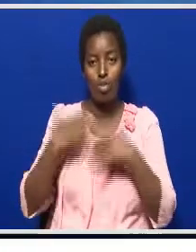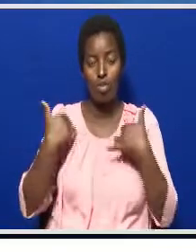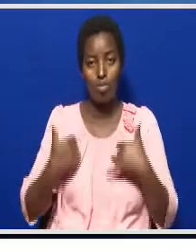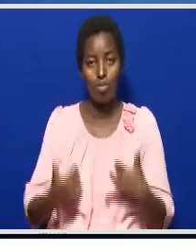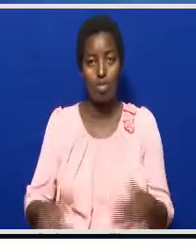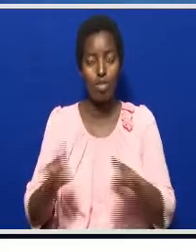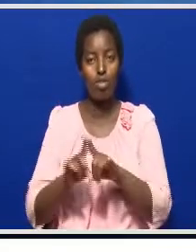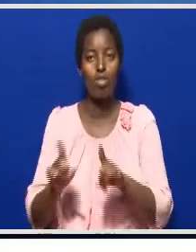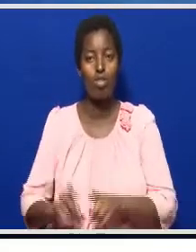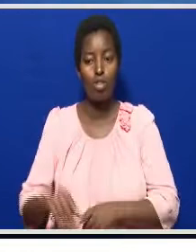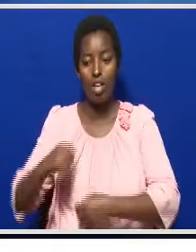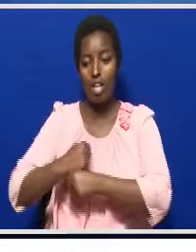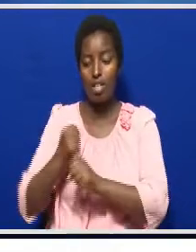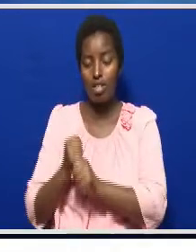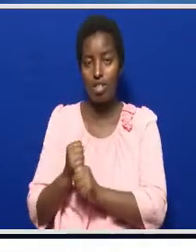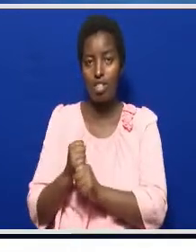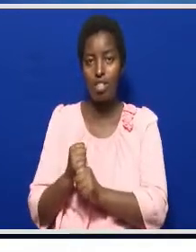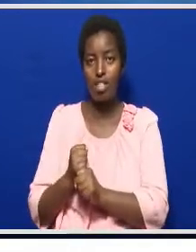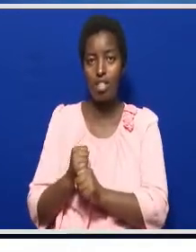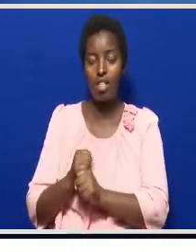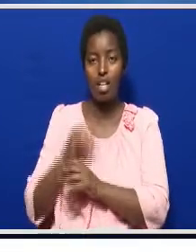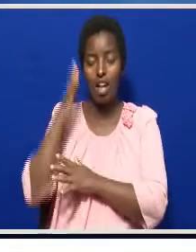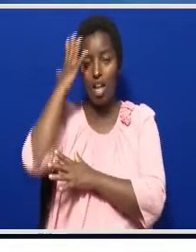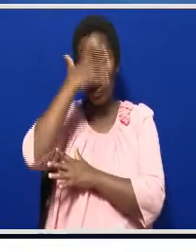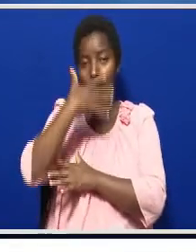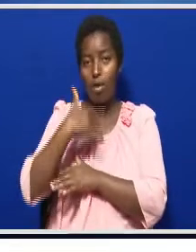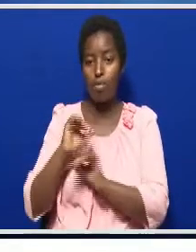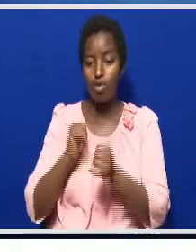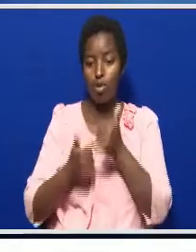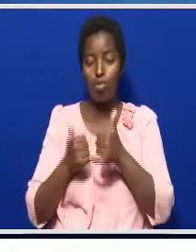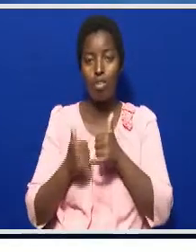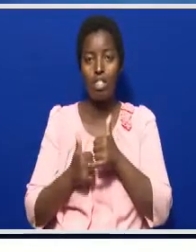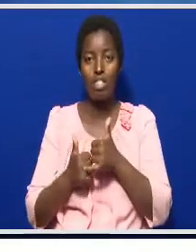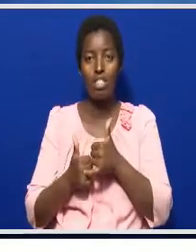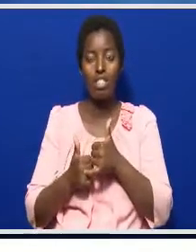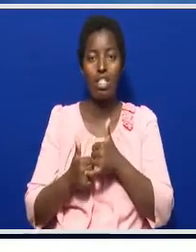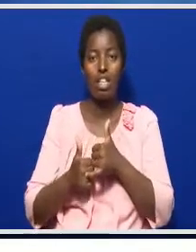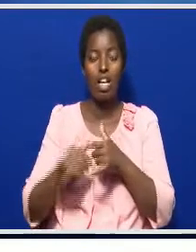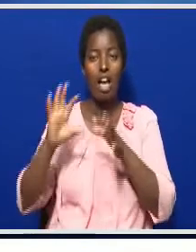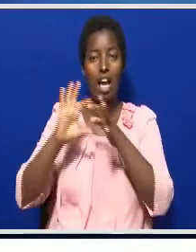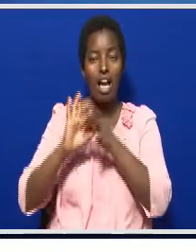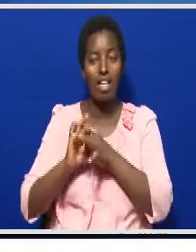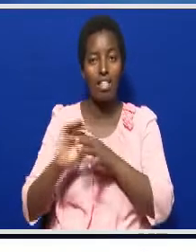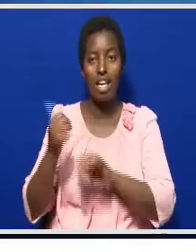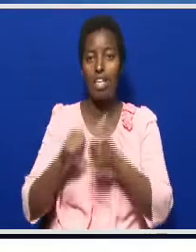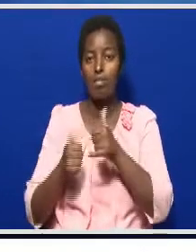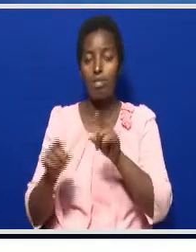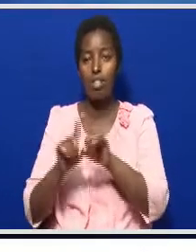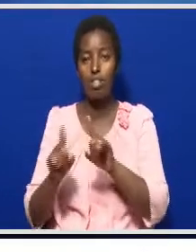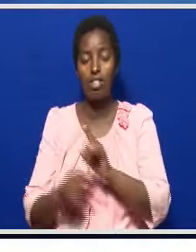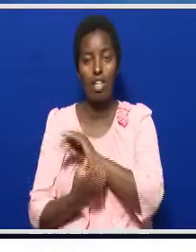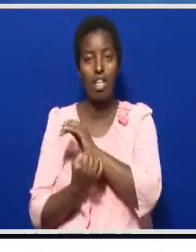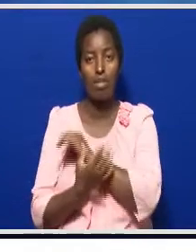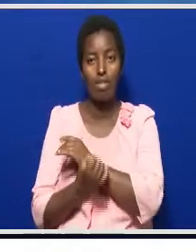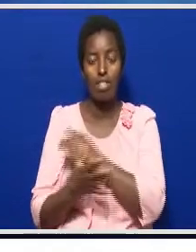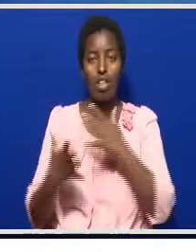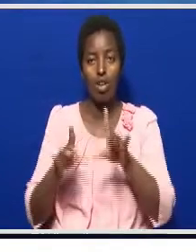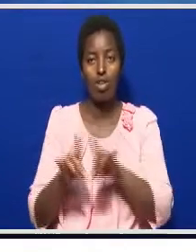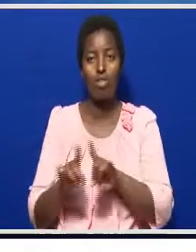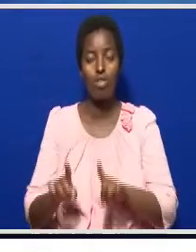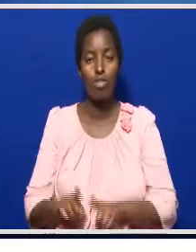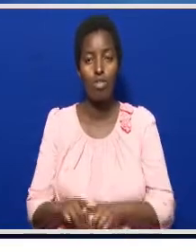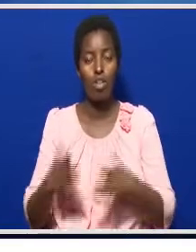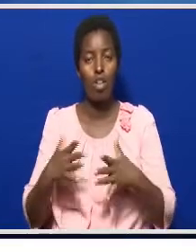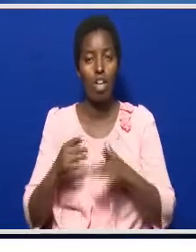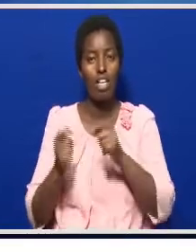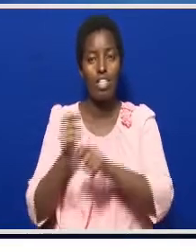inmates, recreational activities for inmates such as beauty contests, cultural activities, guidance and counseling of staff and